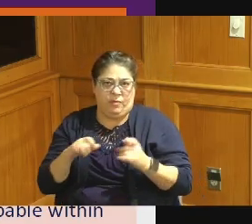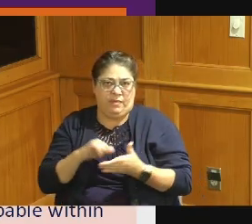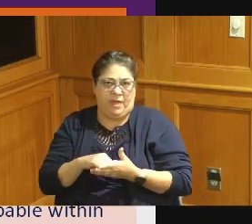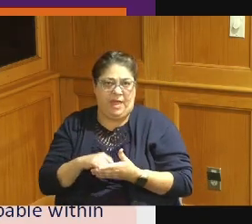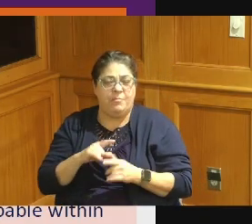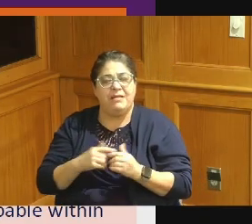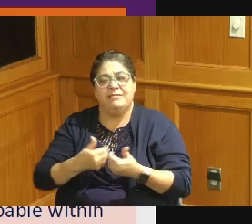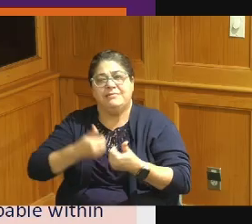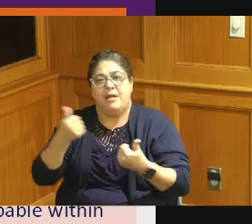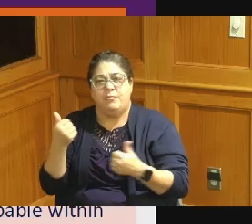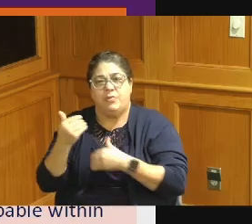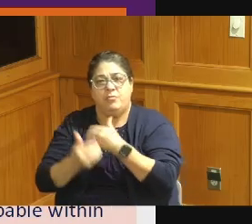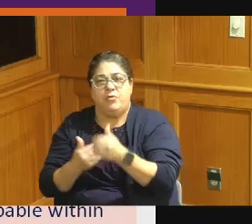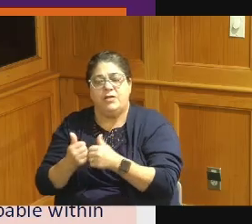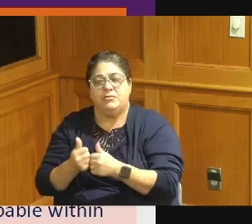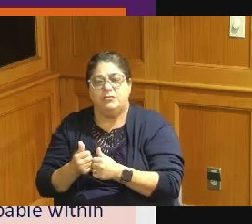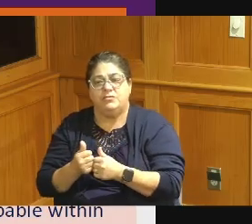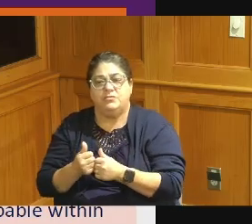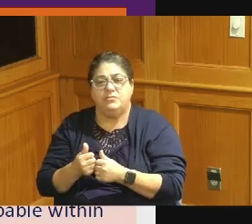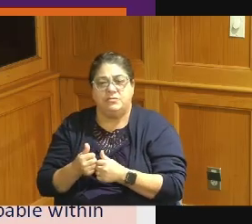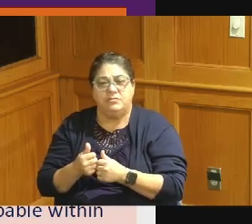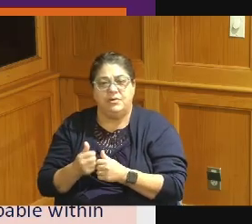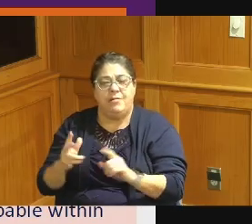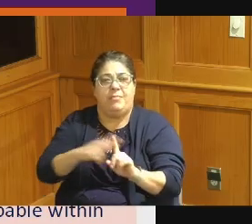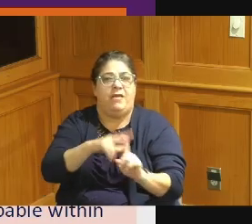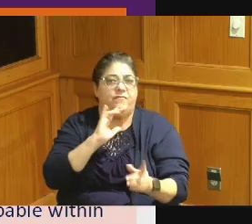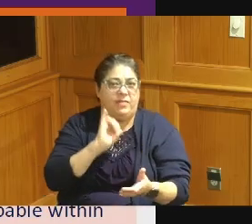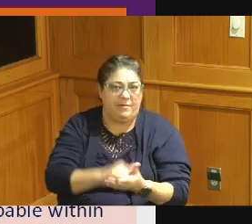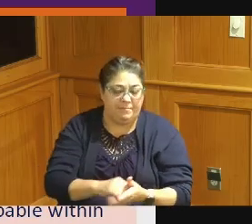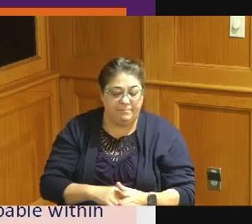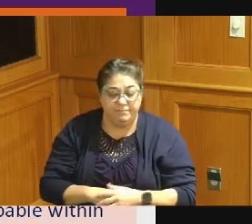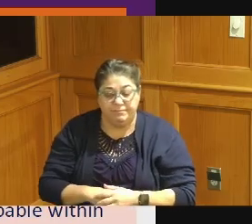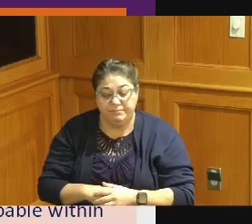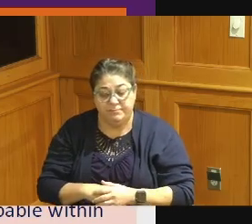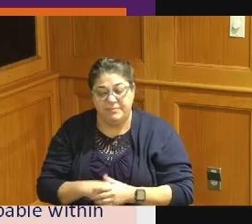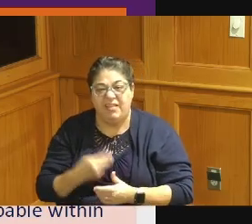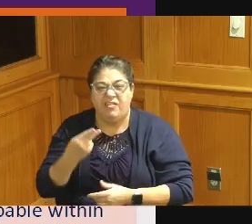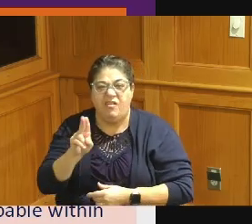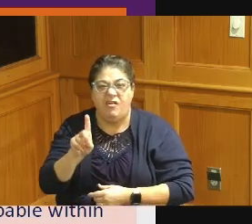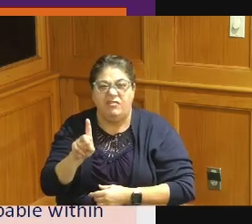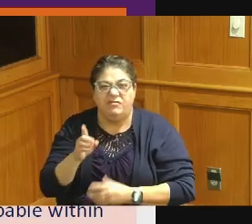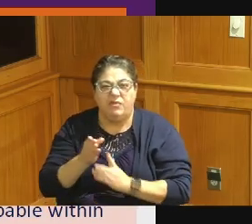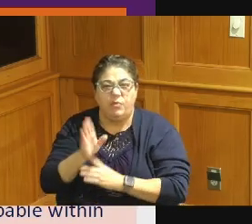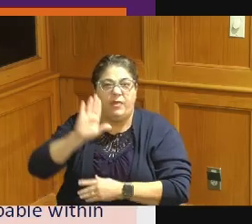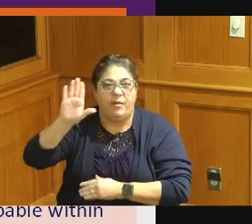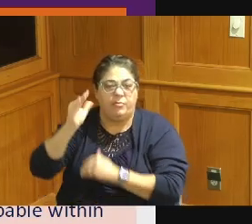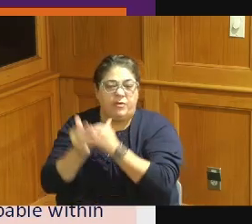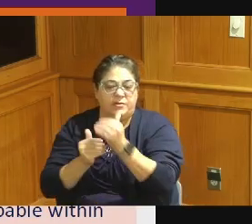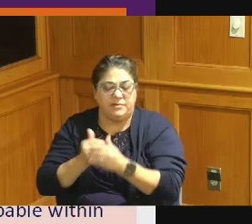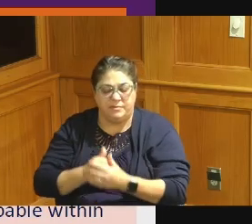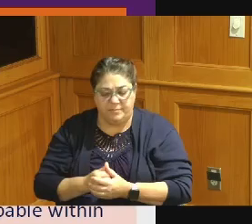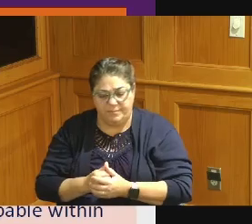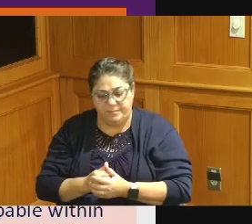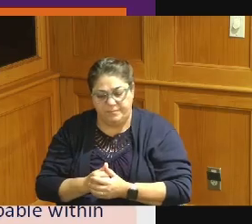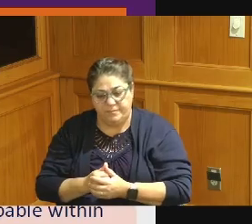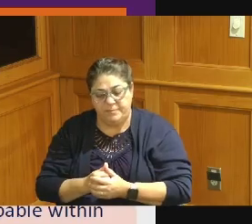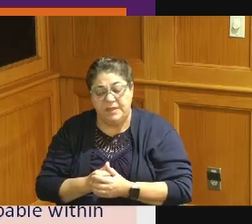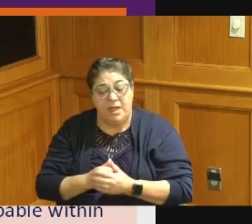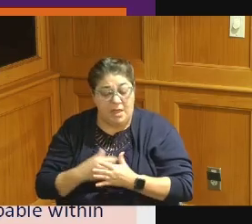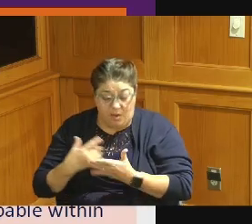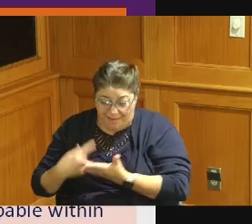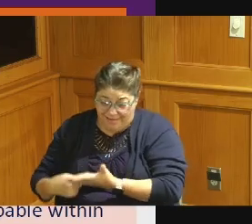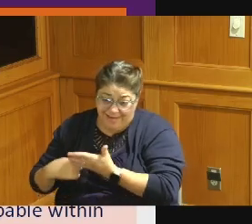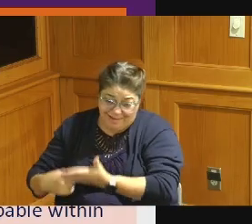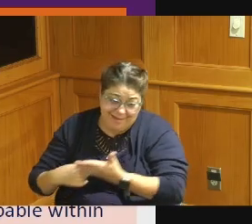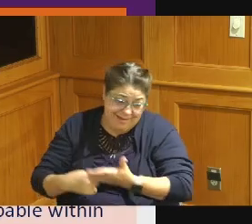separate process people would go through with places like HUD. So those are the four big categories. And again, this is sort of, as we went through, had all these conversations